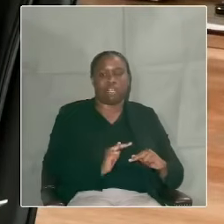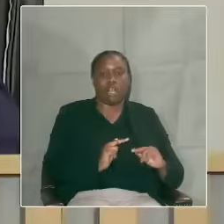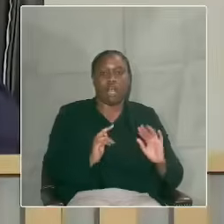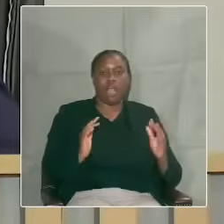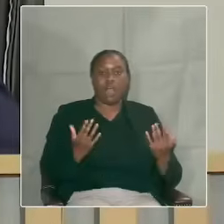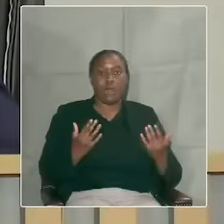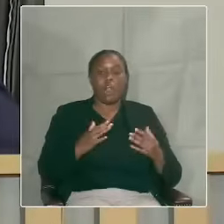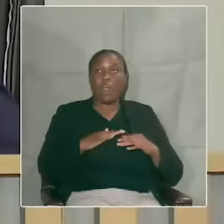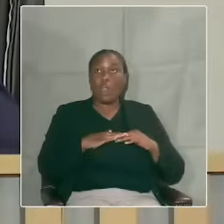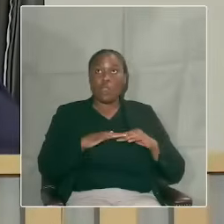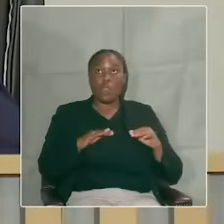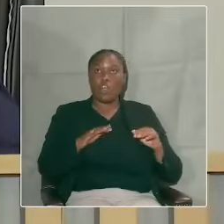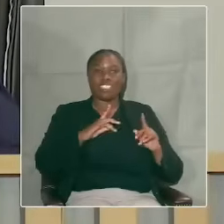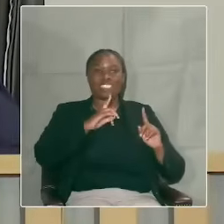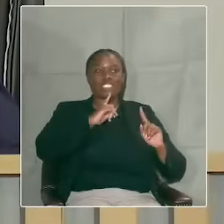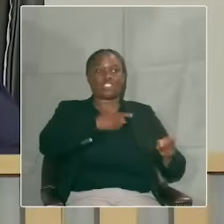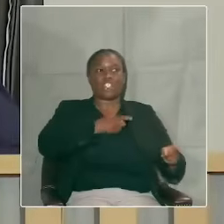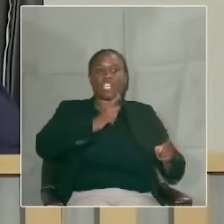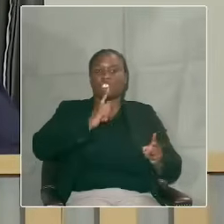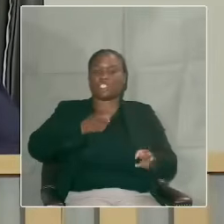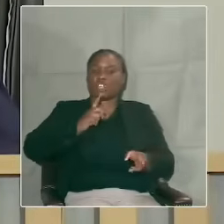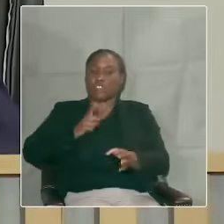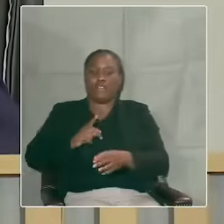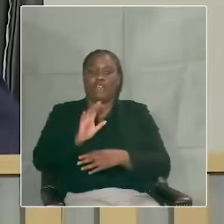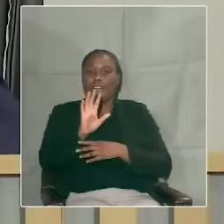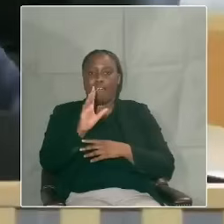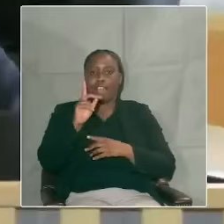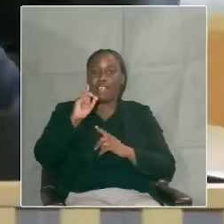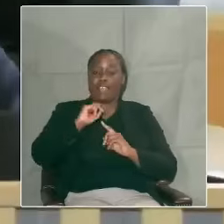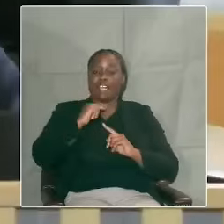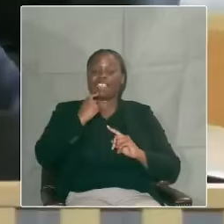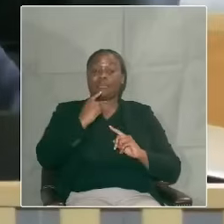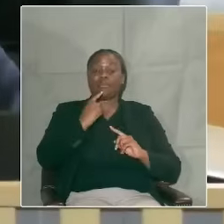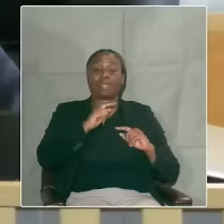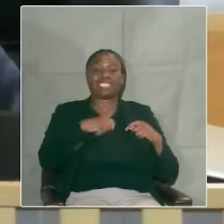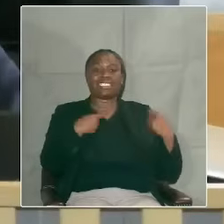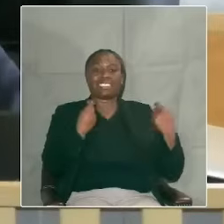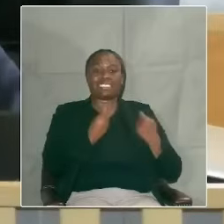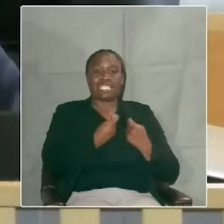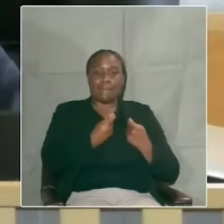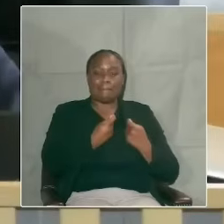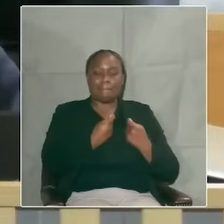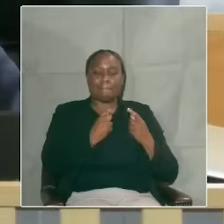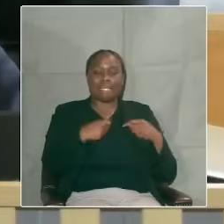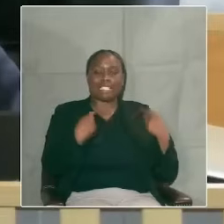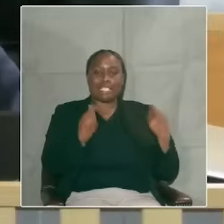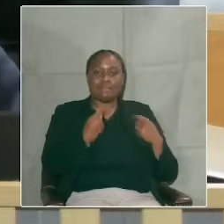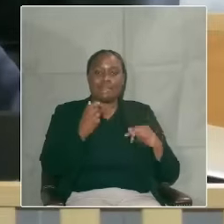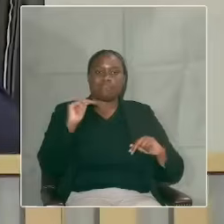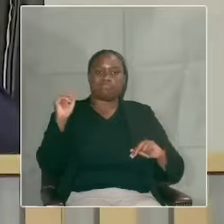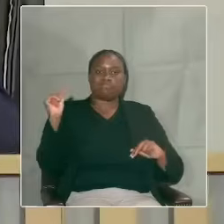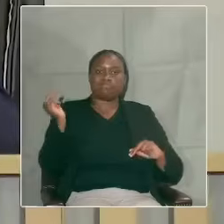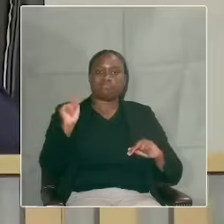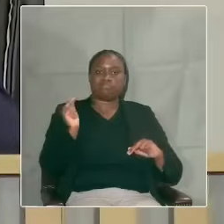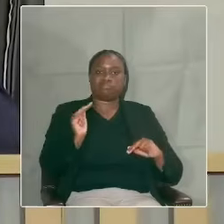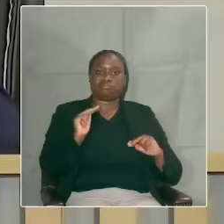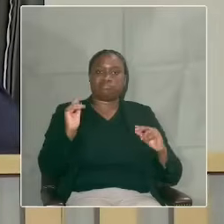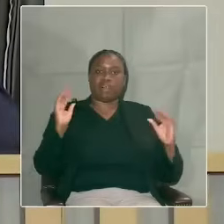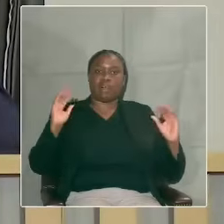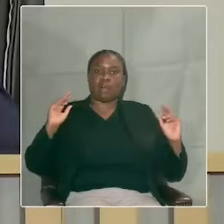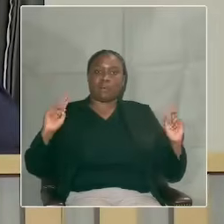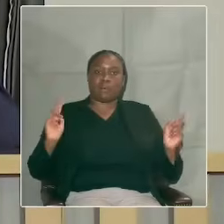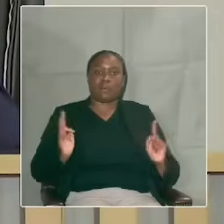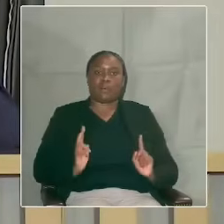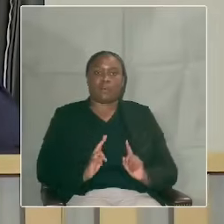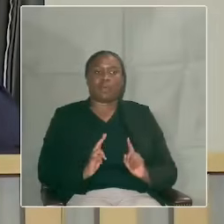a plan that detail that this is a wind down plan of the team. Yes. That's what I